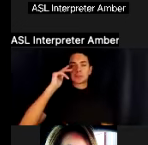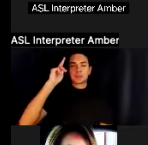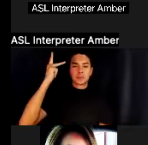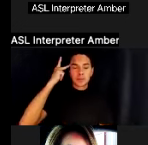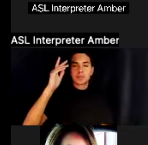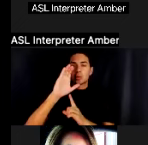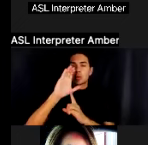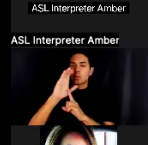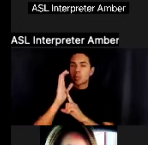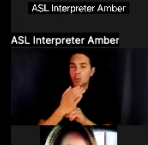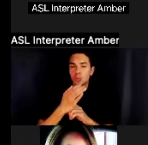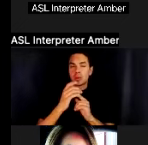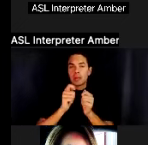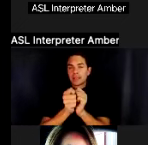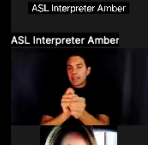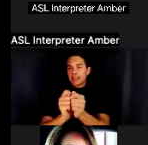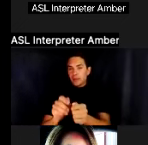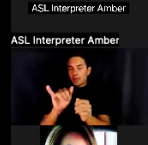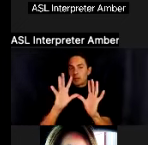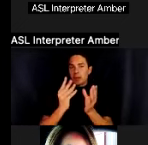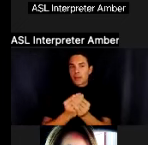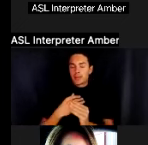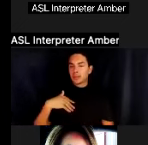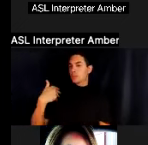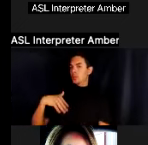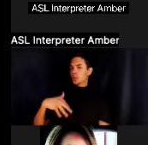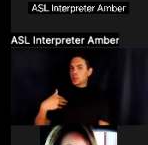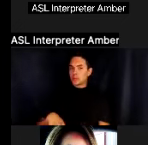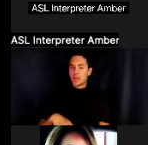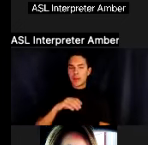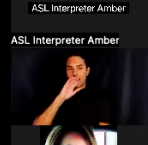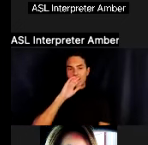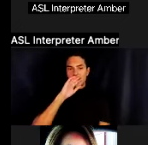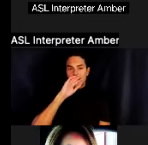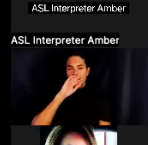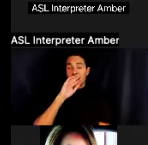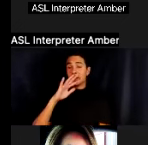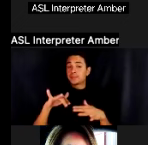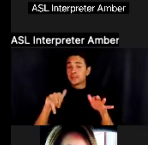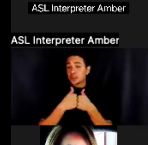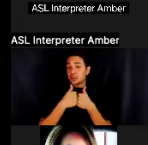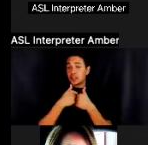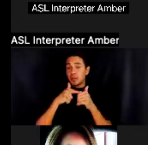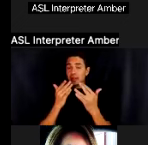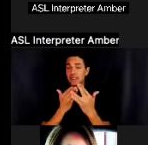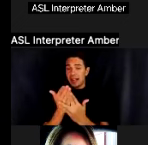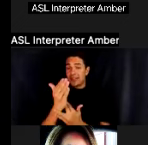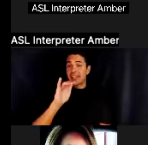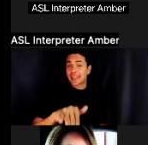cultural dynamics of my tribe. And it's really challenging. It's really challenging to navigate that. But